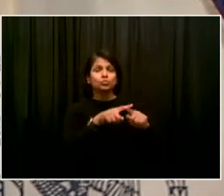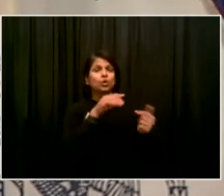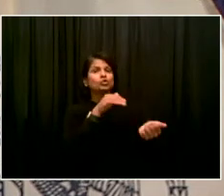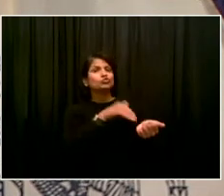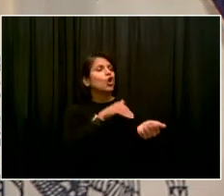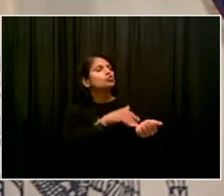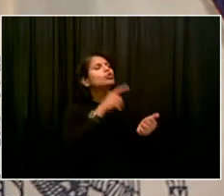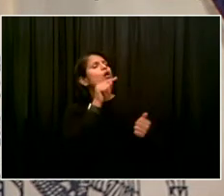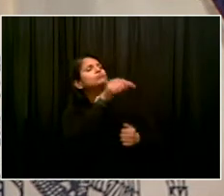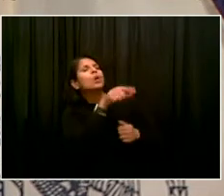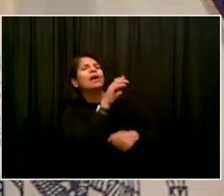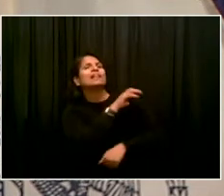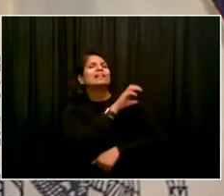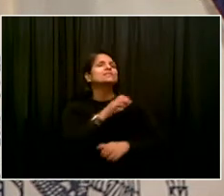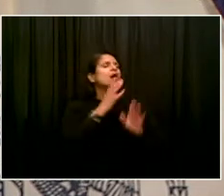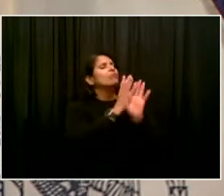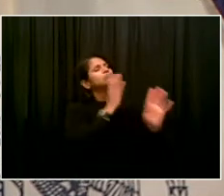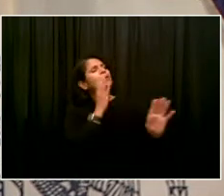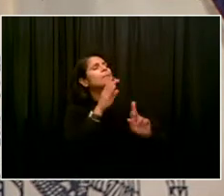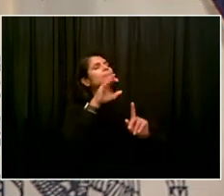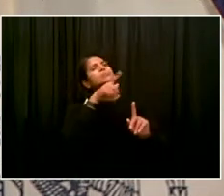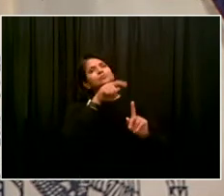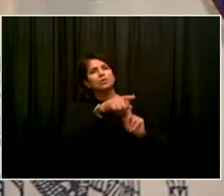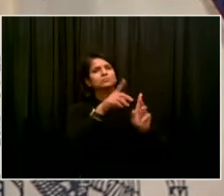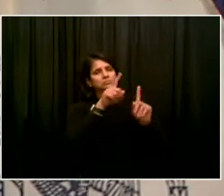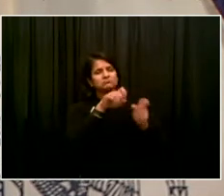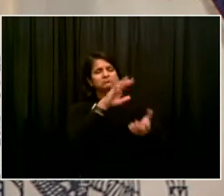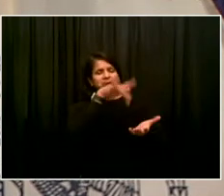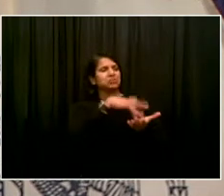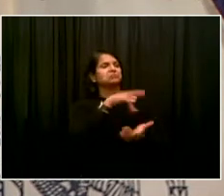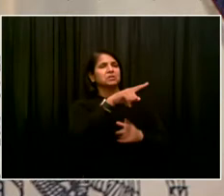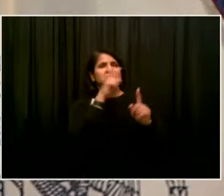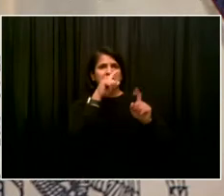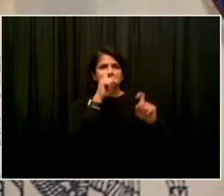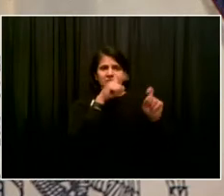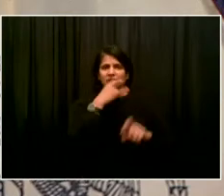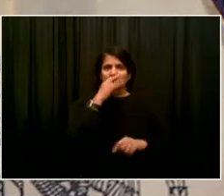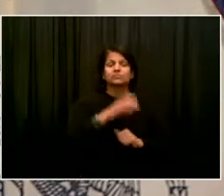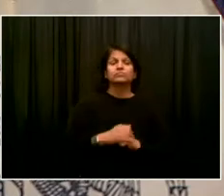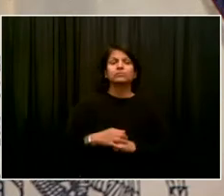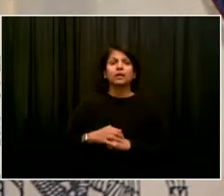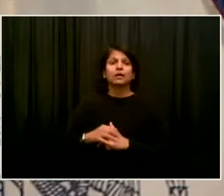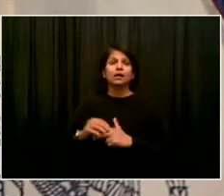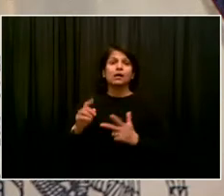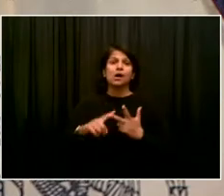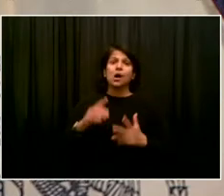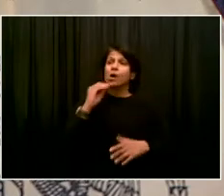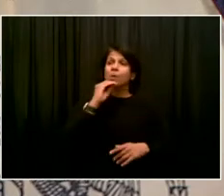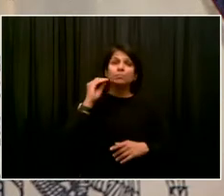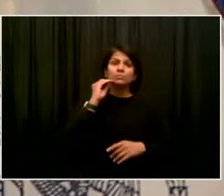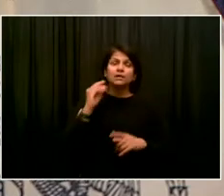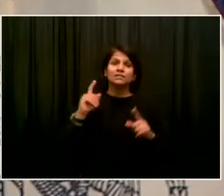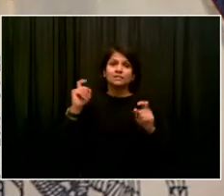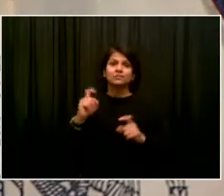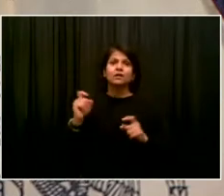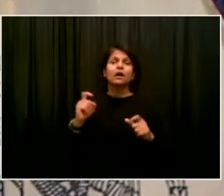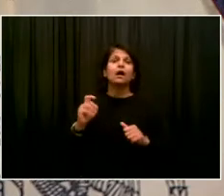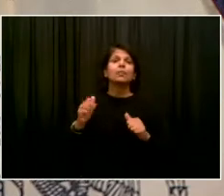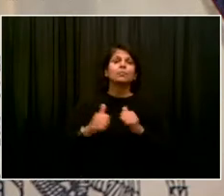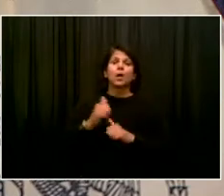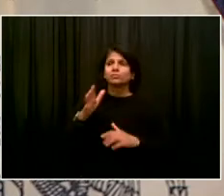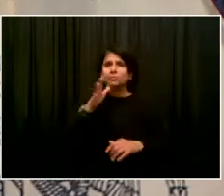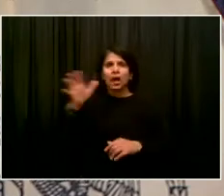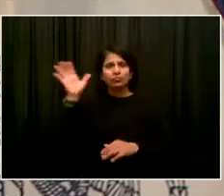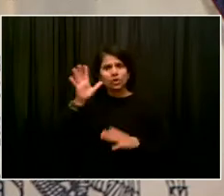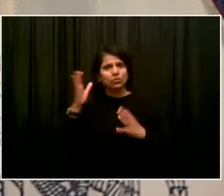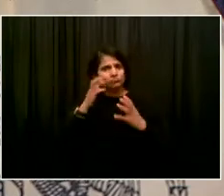kits, which I think the vast majority of parents are going to use effectively. So I do think it has to be put into context. But in